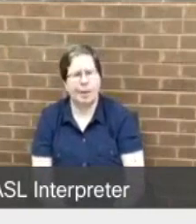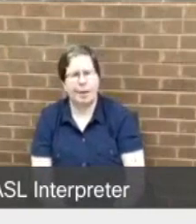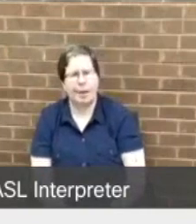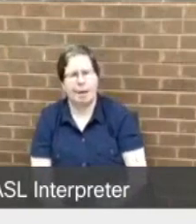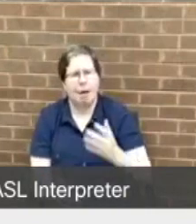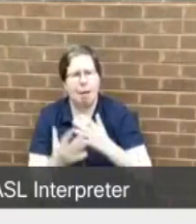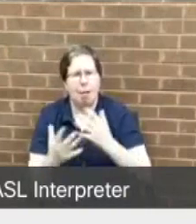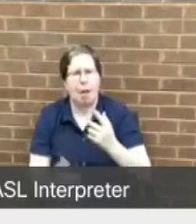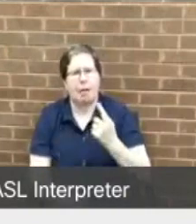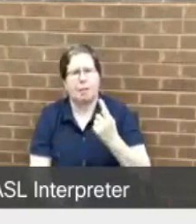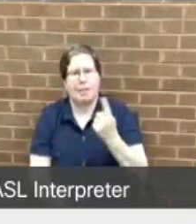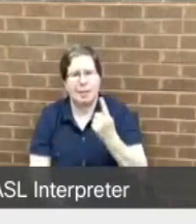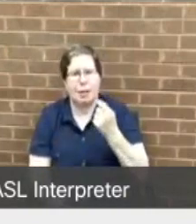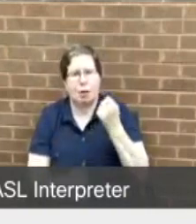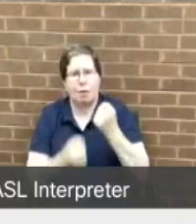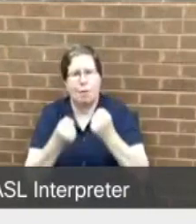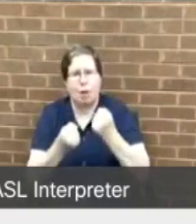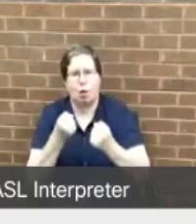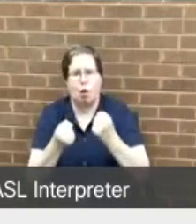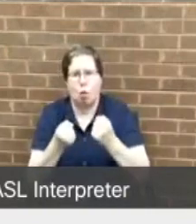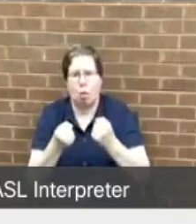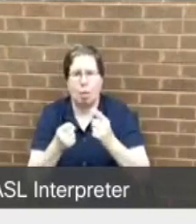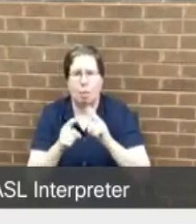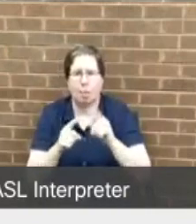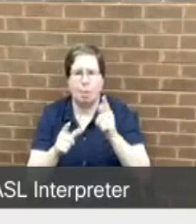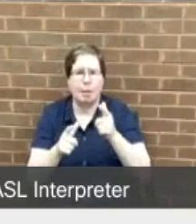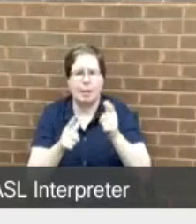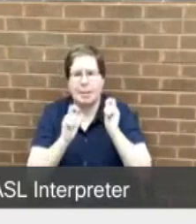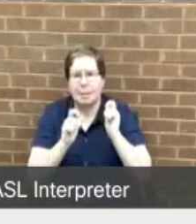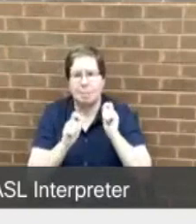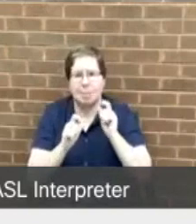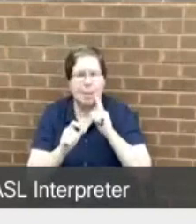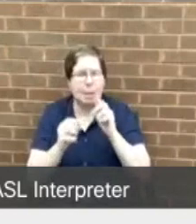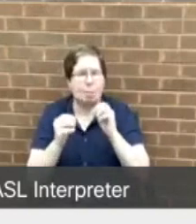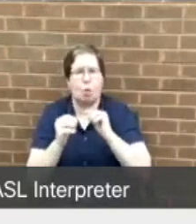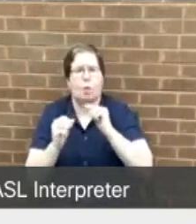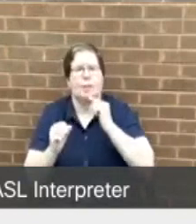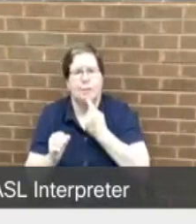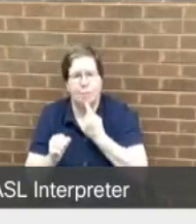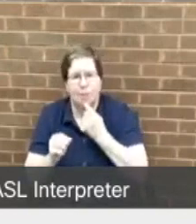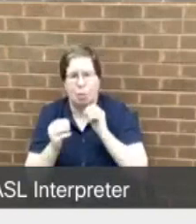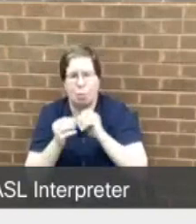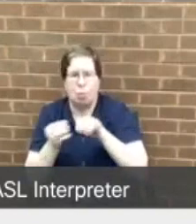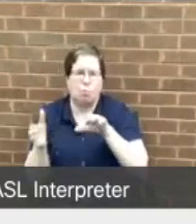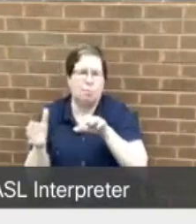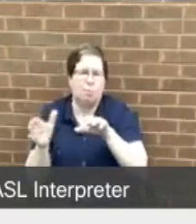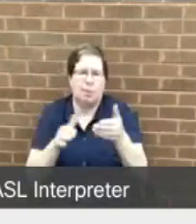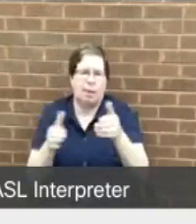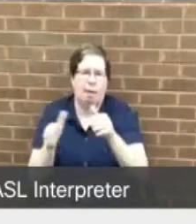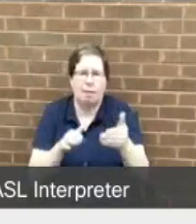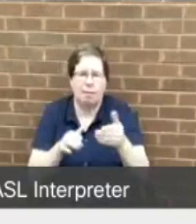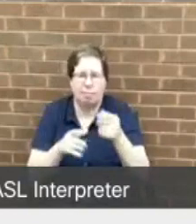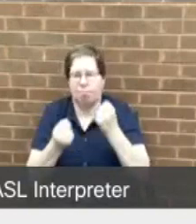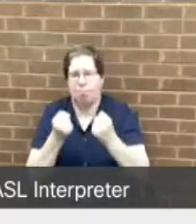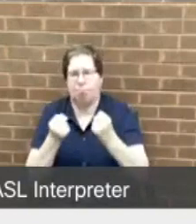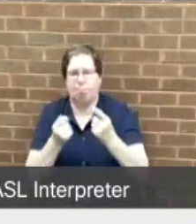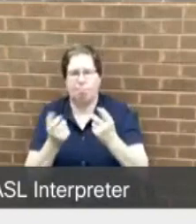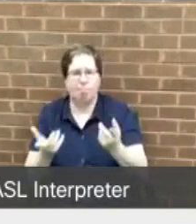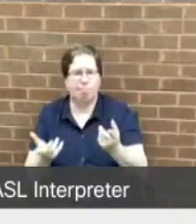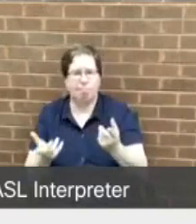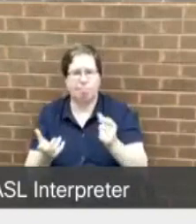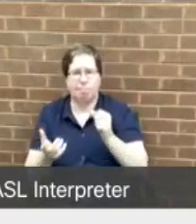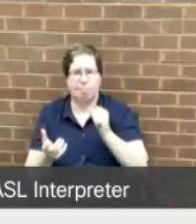vehicle crashes, but because of the high rate of speed, just much more severe, and unfortunately it led to more fatalities. You know, it wasn't as